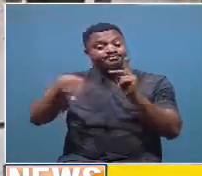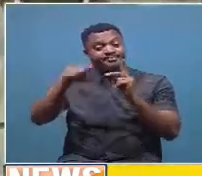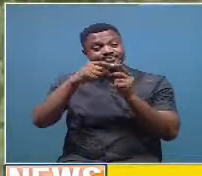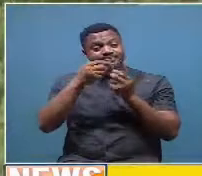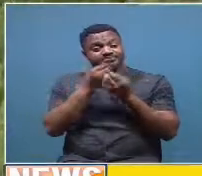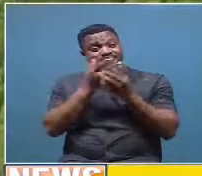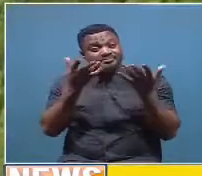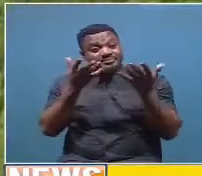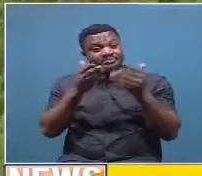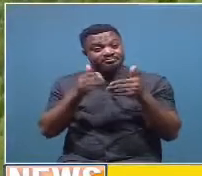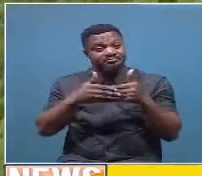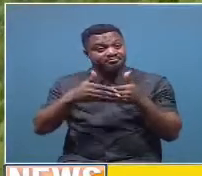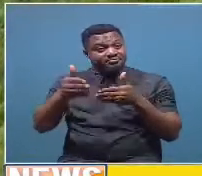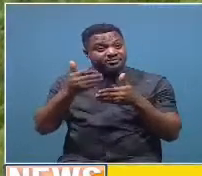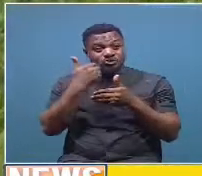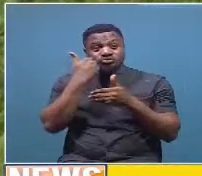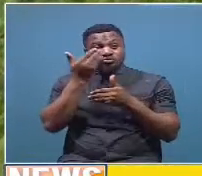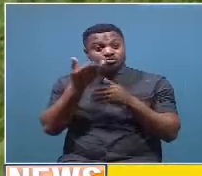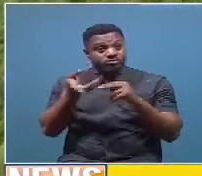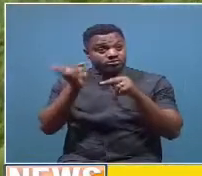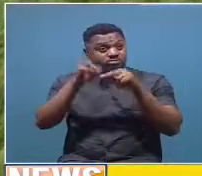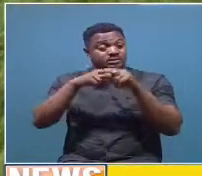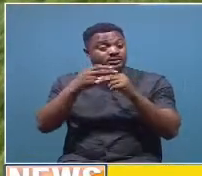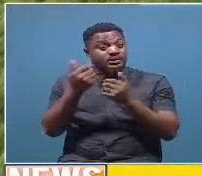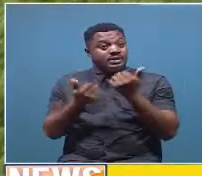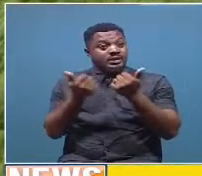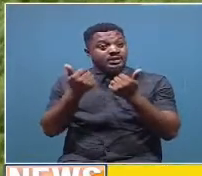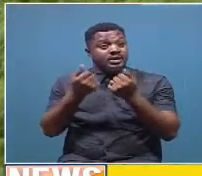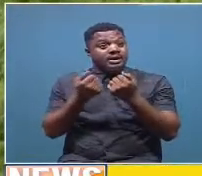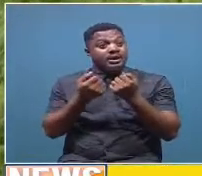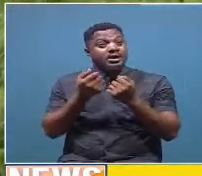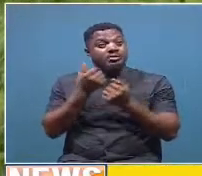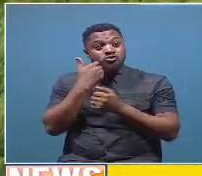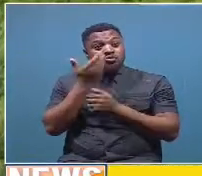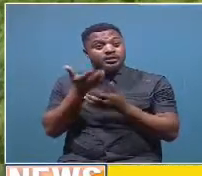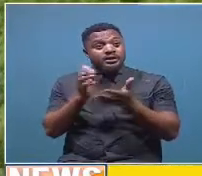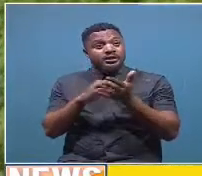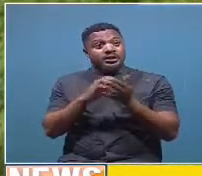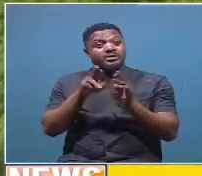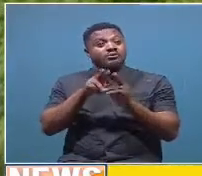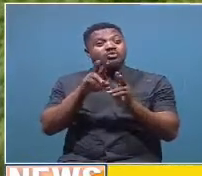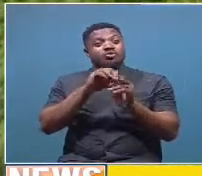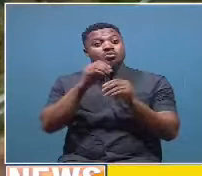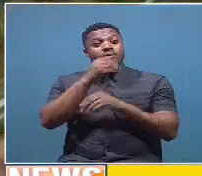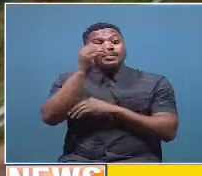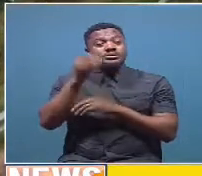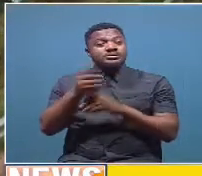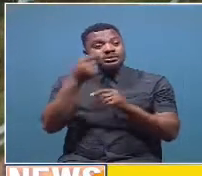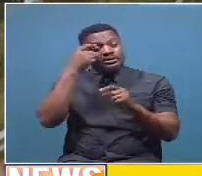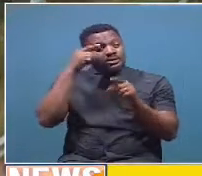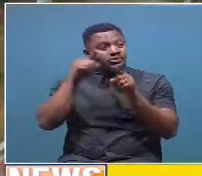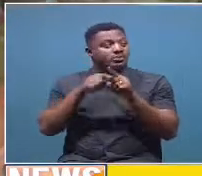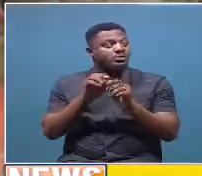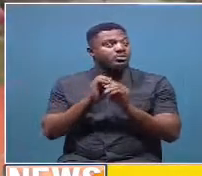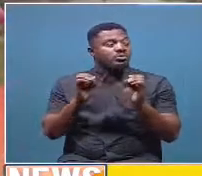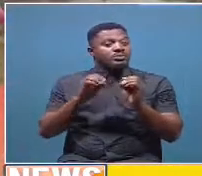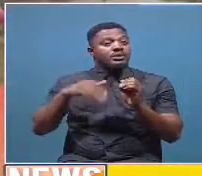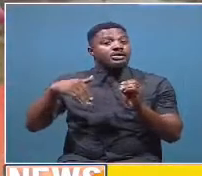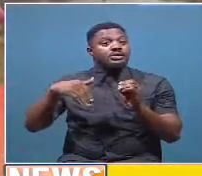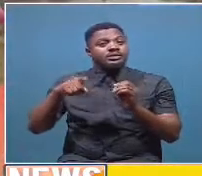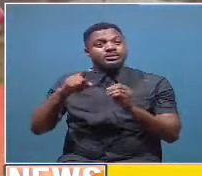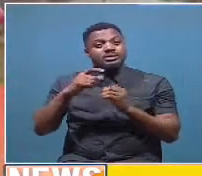in anticipation of an upward adjustment in transport fares, even though no percentage has been agreed on.